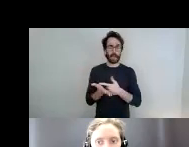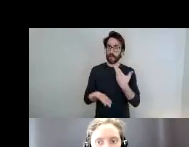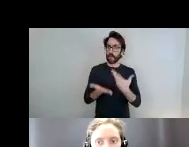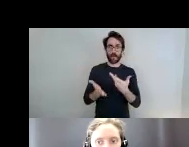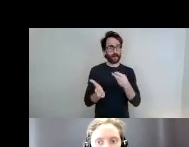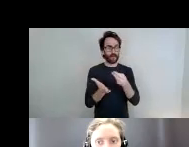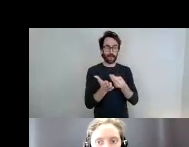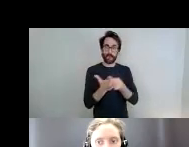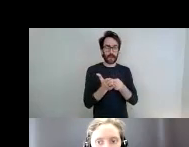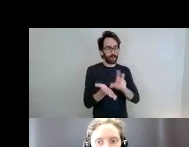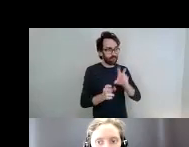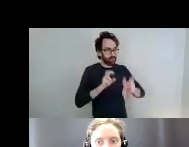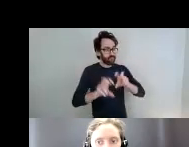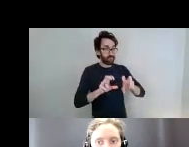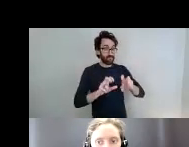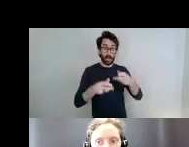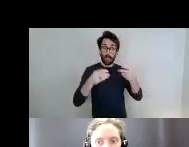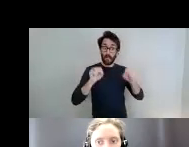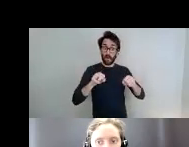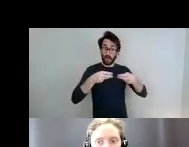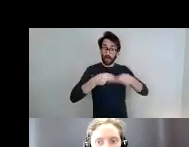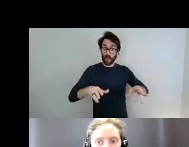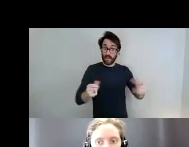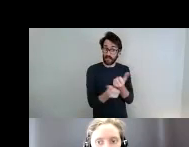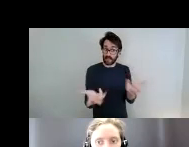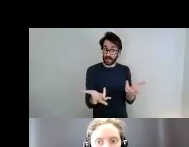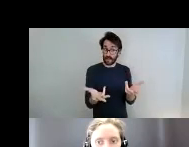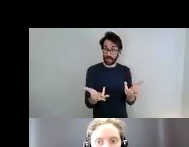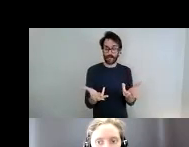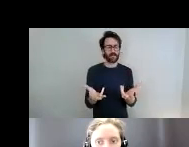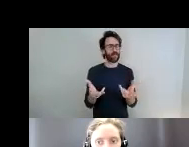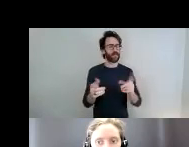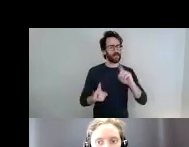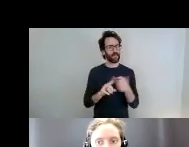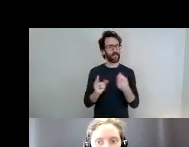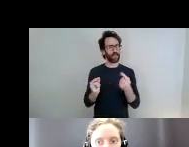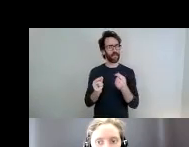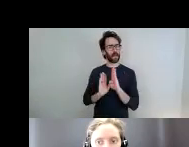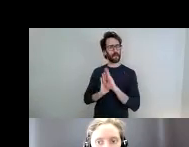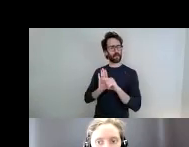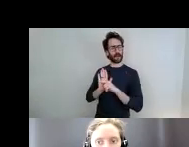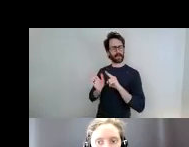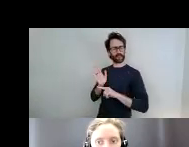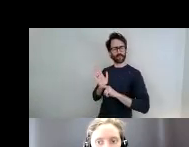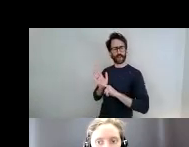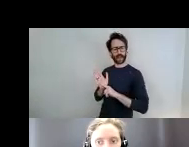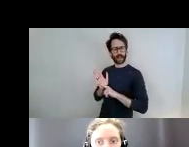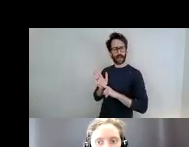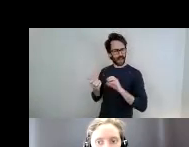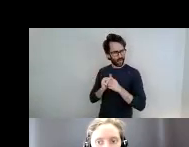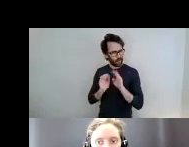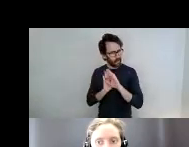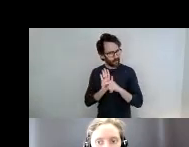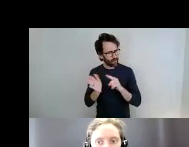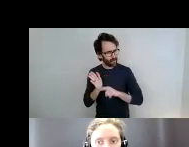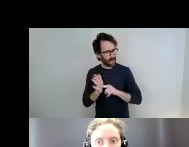check. And how would you do a background check? You want to check registration of that person because you want to ensure that that